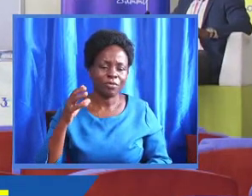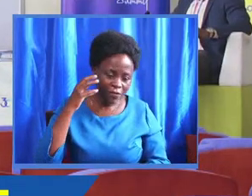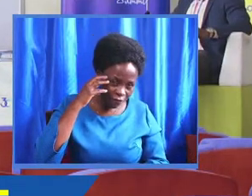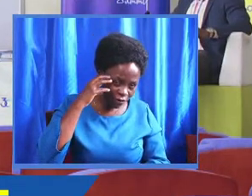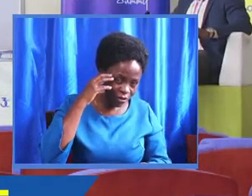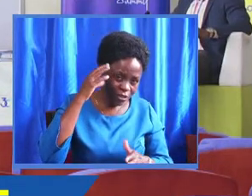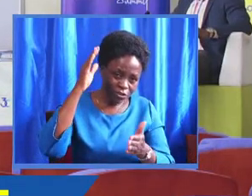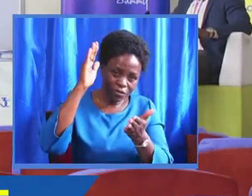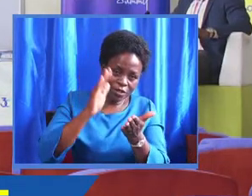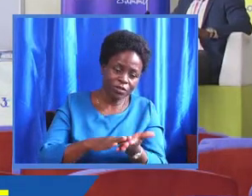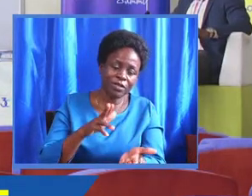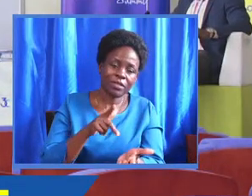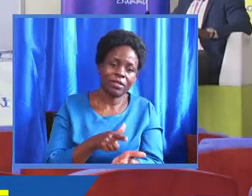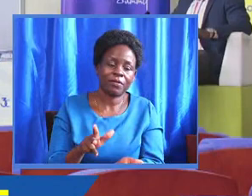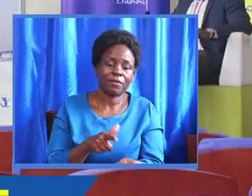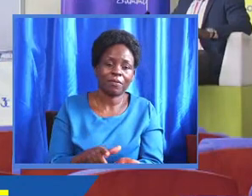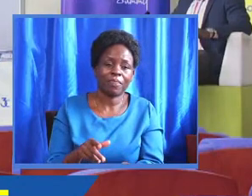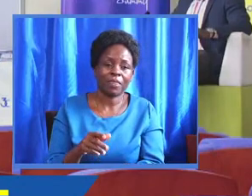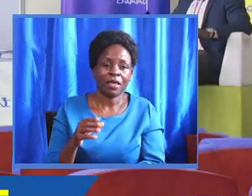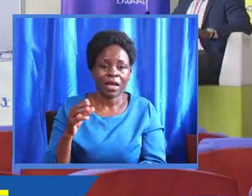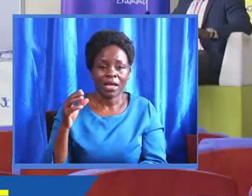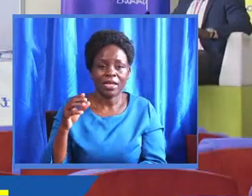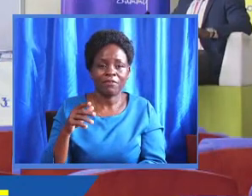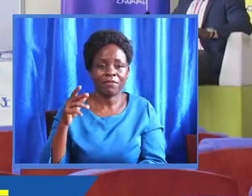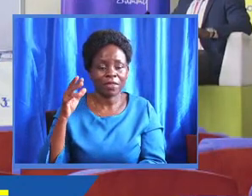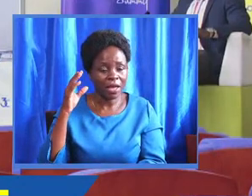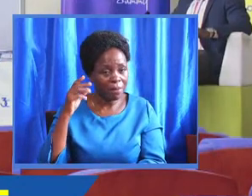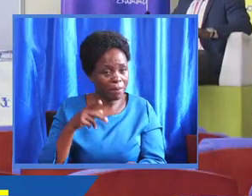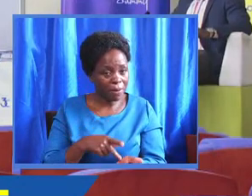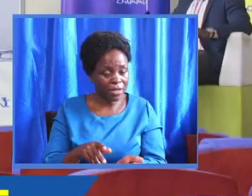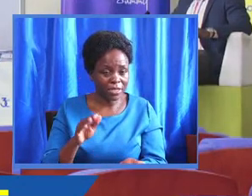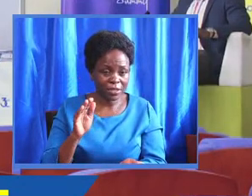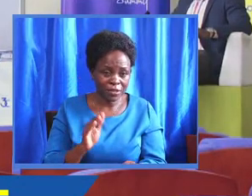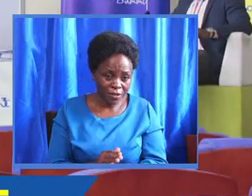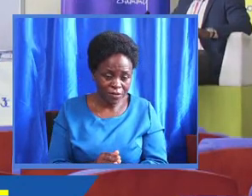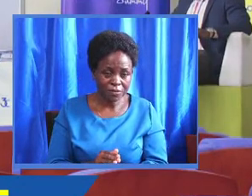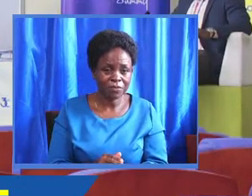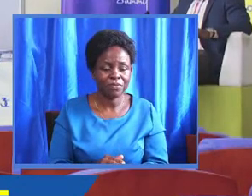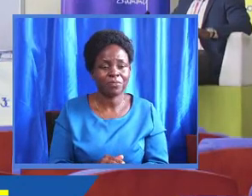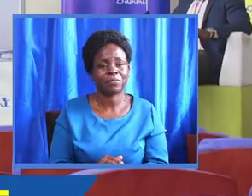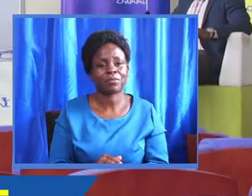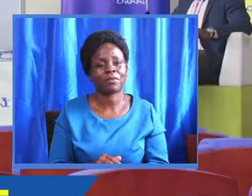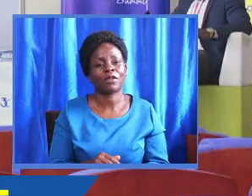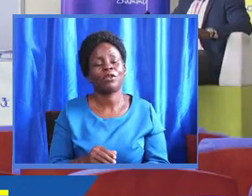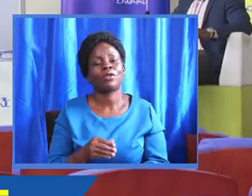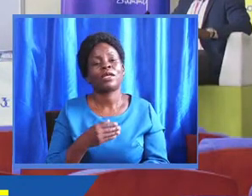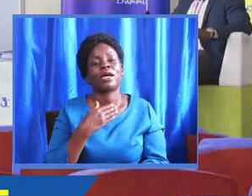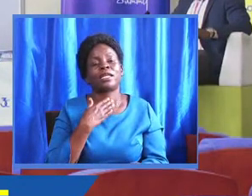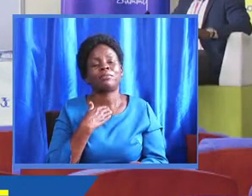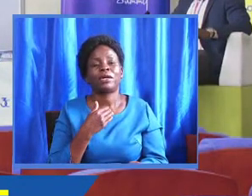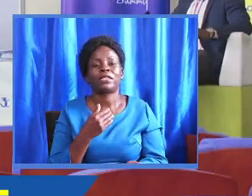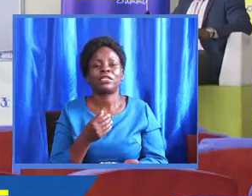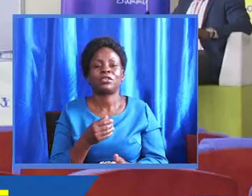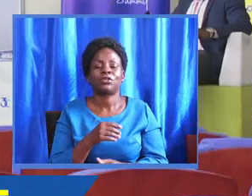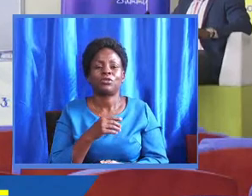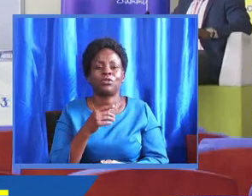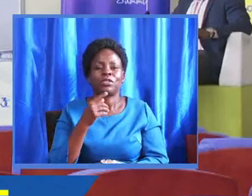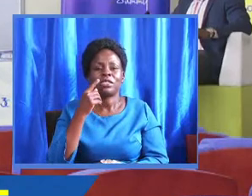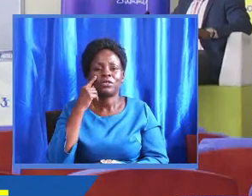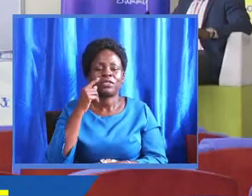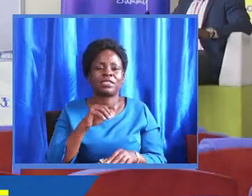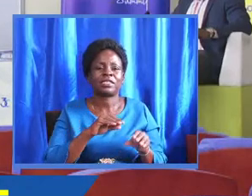prices. And if the prices are accommodative to the demand, definitely we shall see the